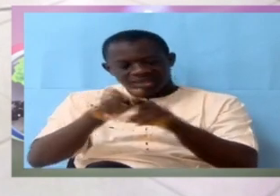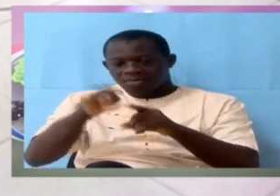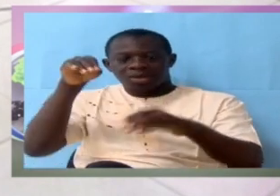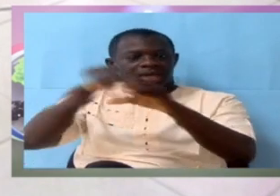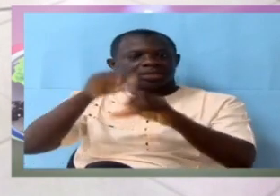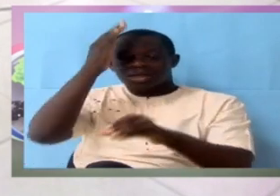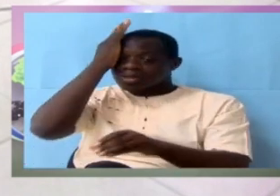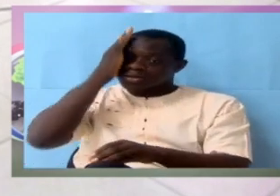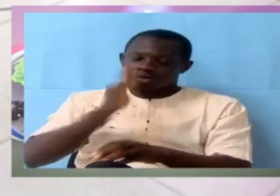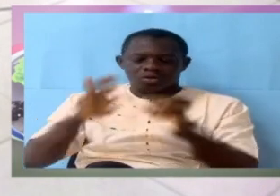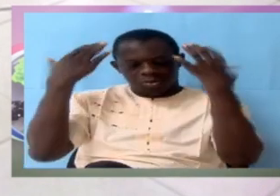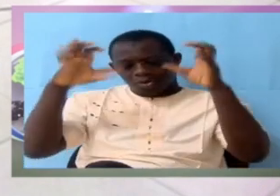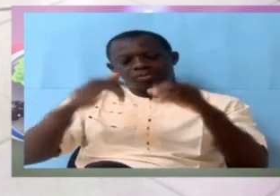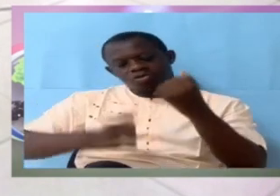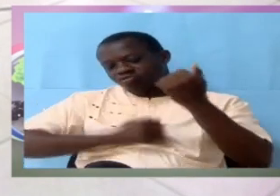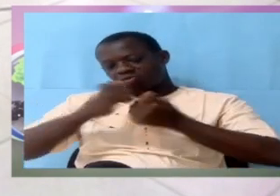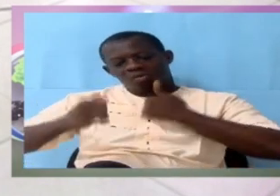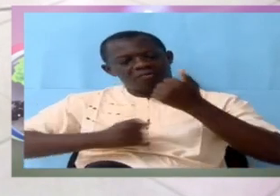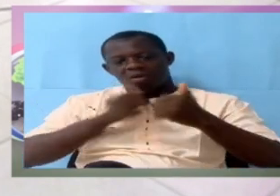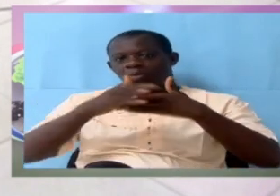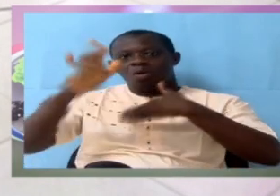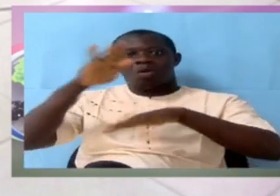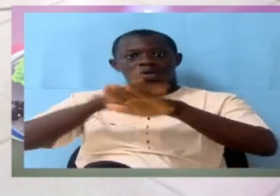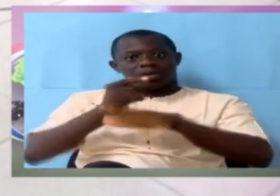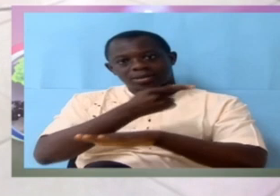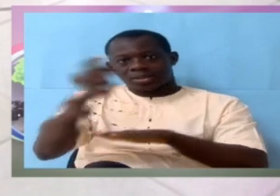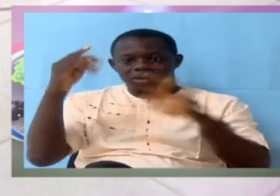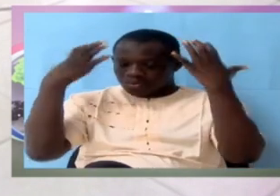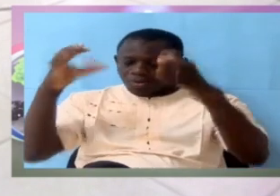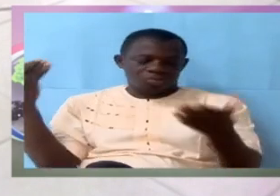I'm suffering from those problems up to now.